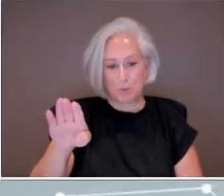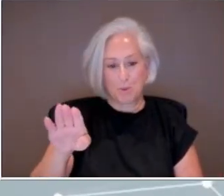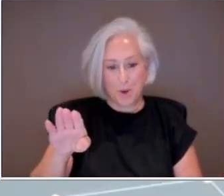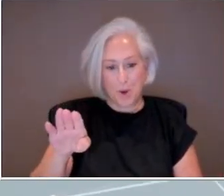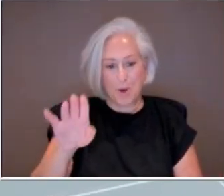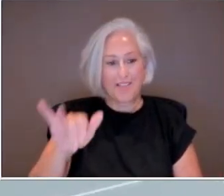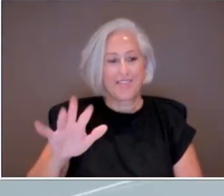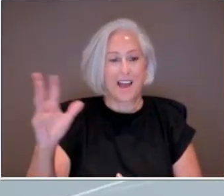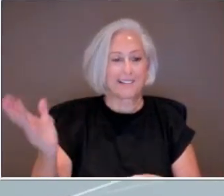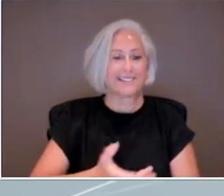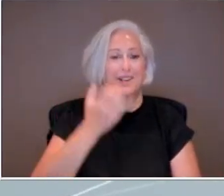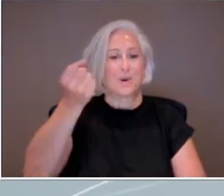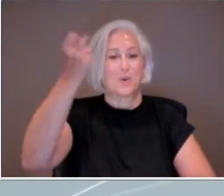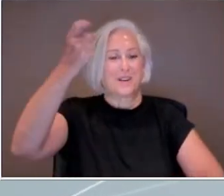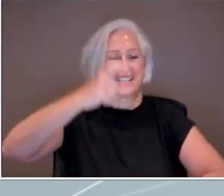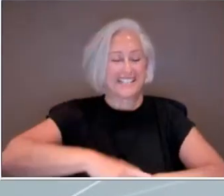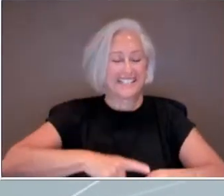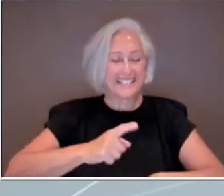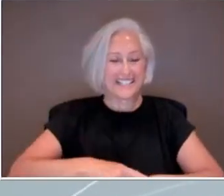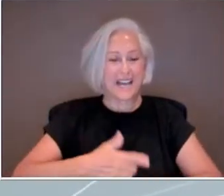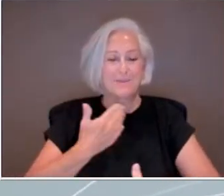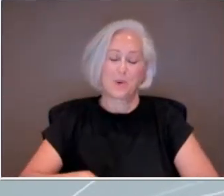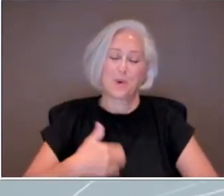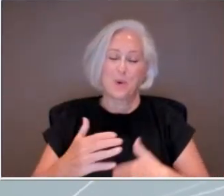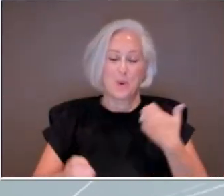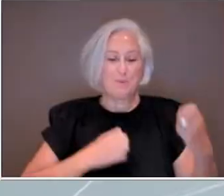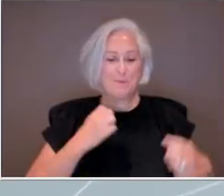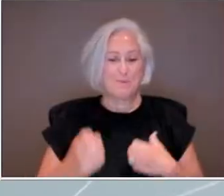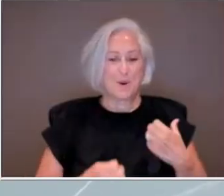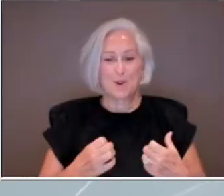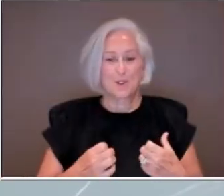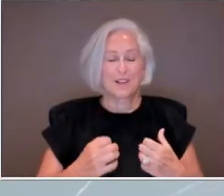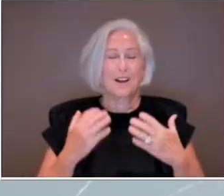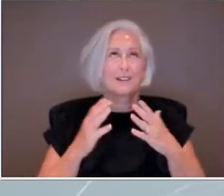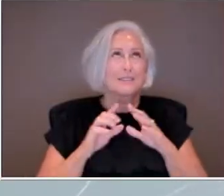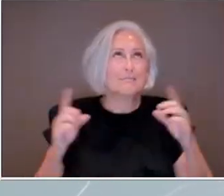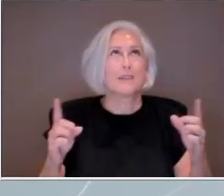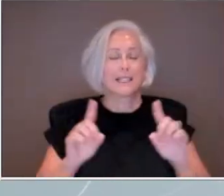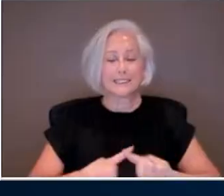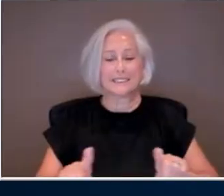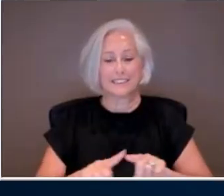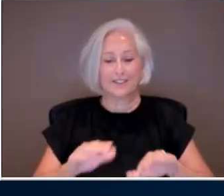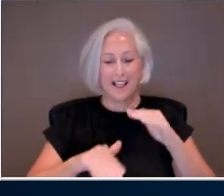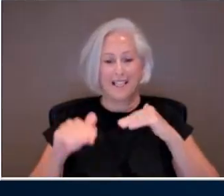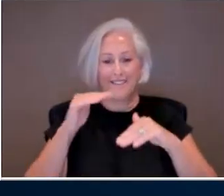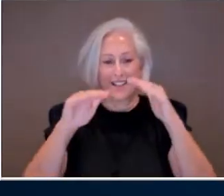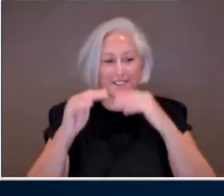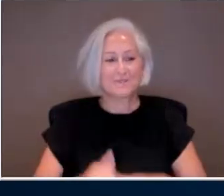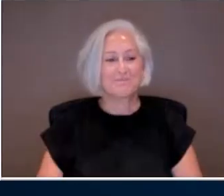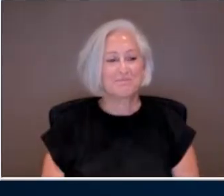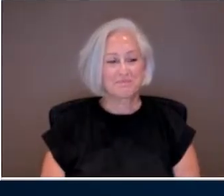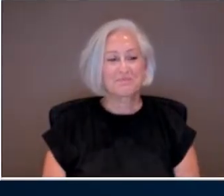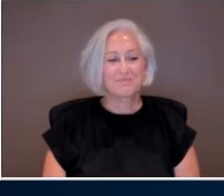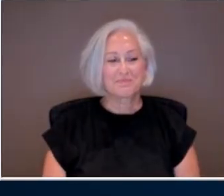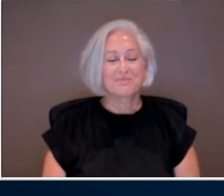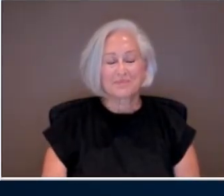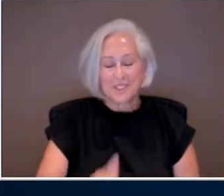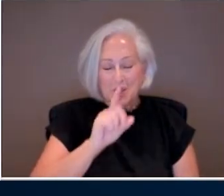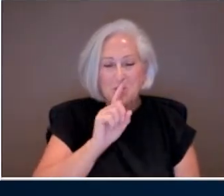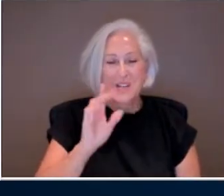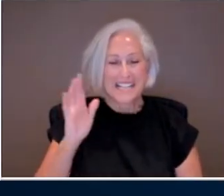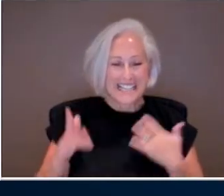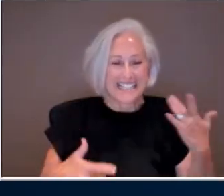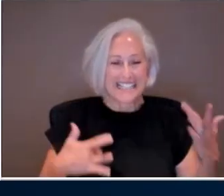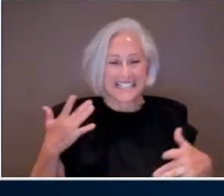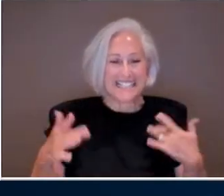must have been so emotional on so many levels. Yeah, it was really exciting. Is that you and your